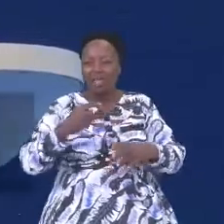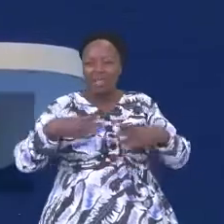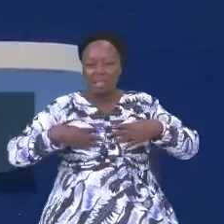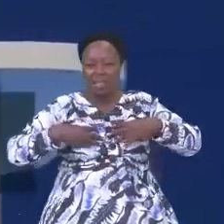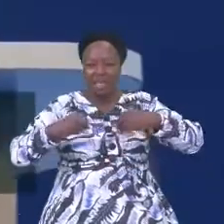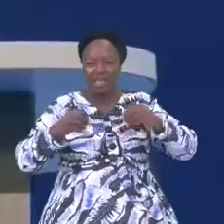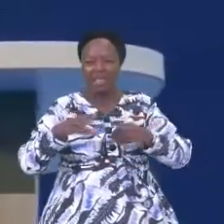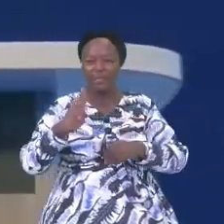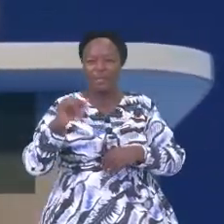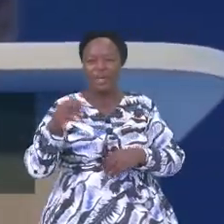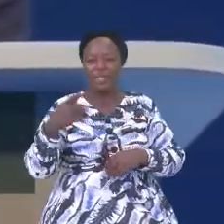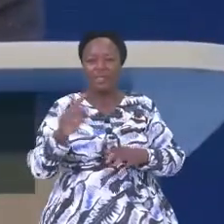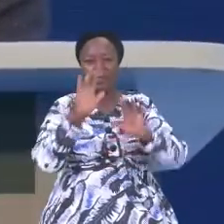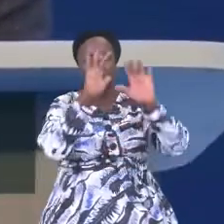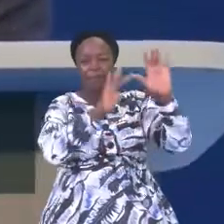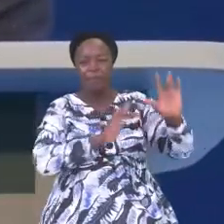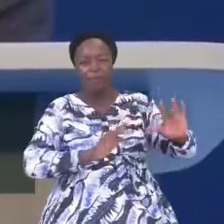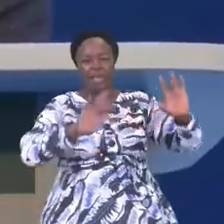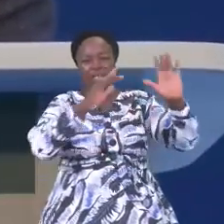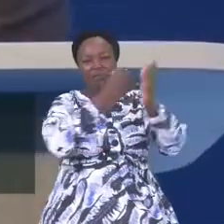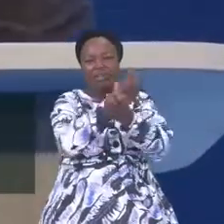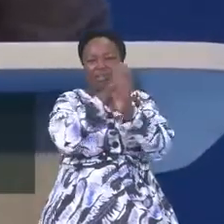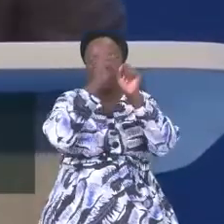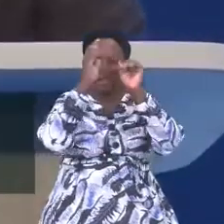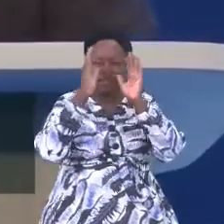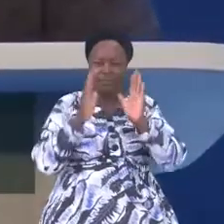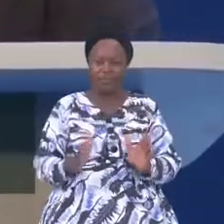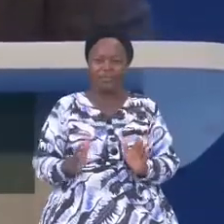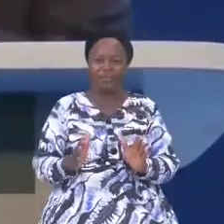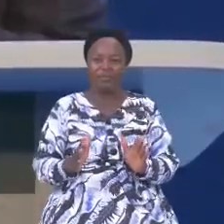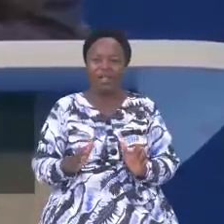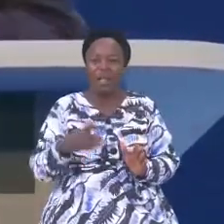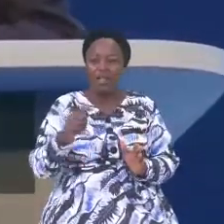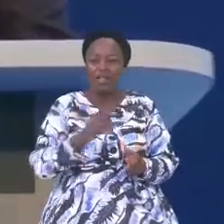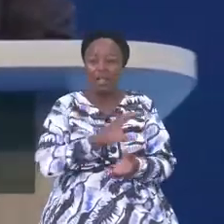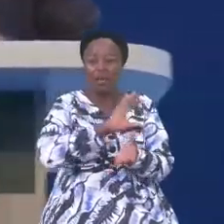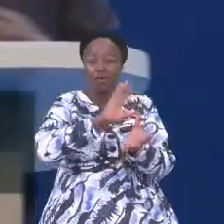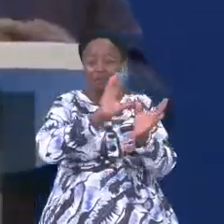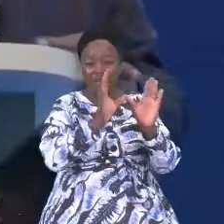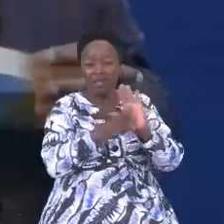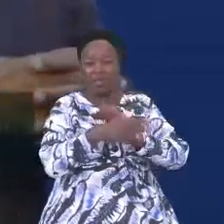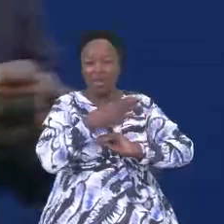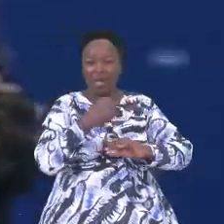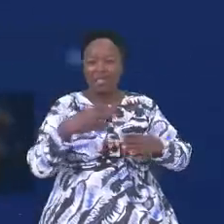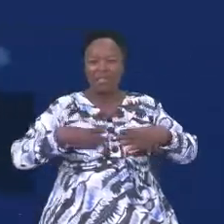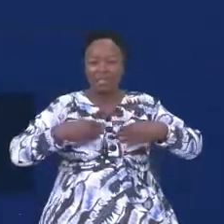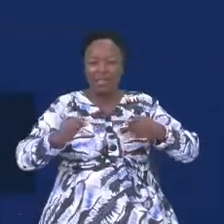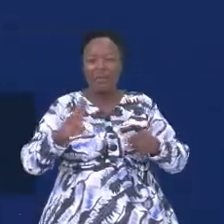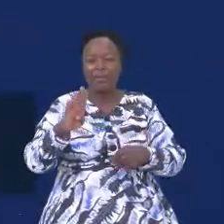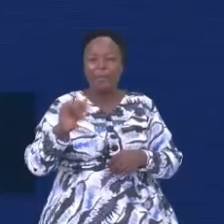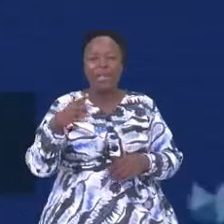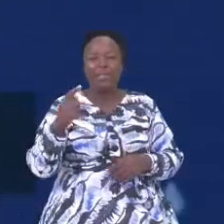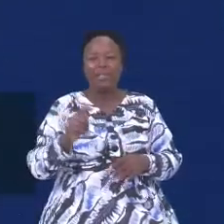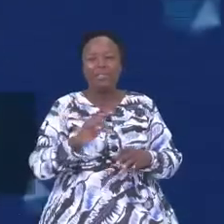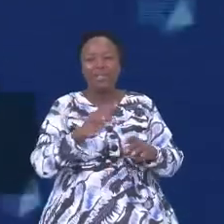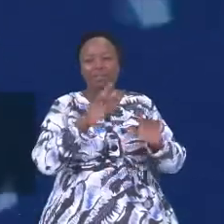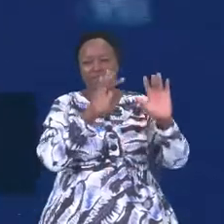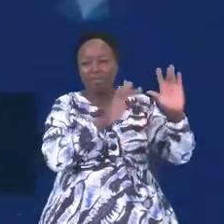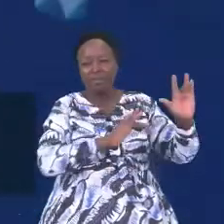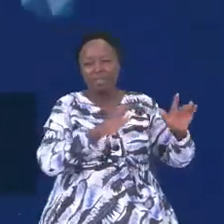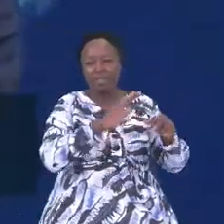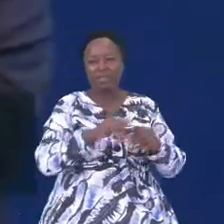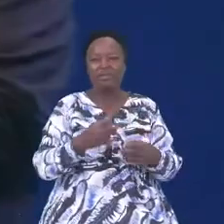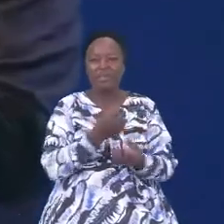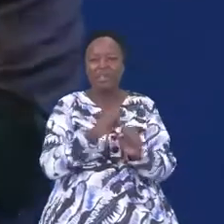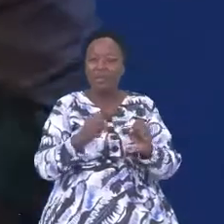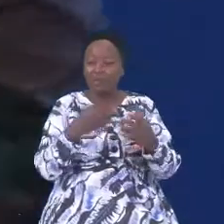the merciful Savior. The conversion and the cure tonight, the